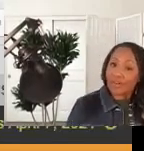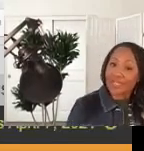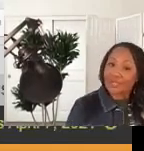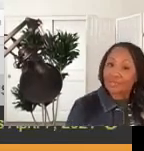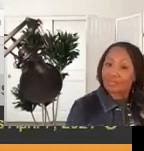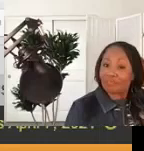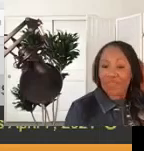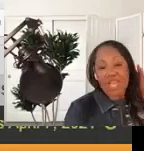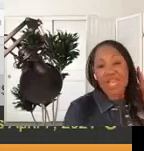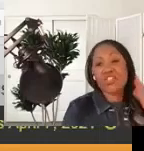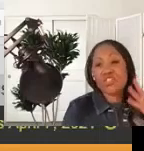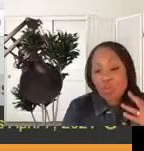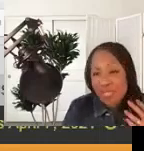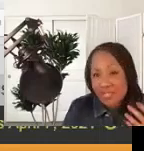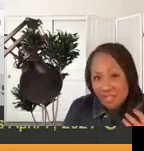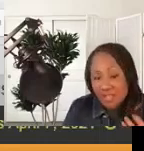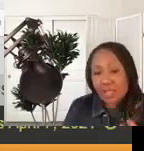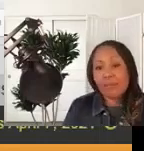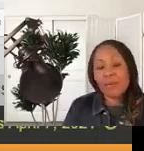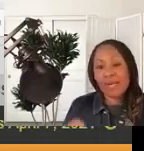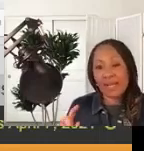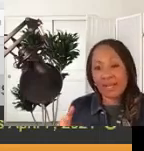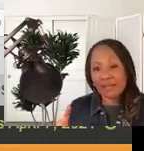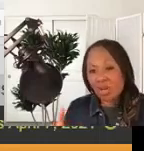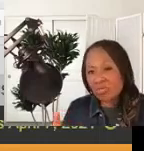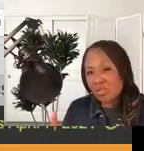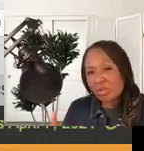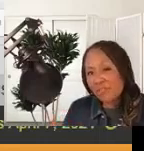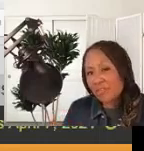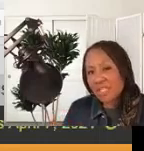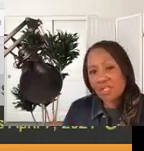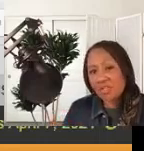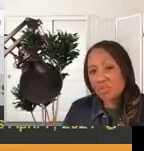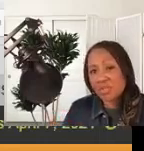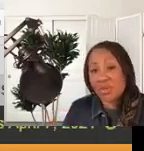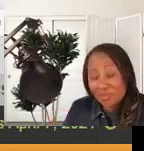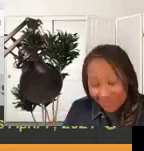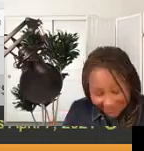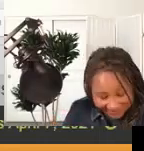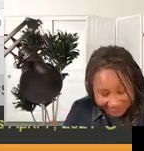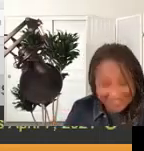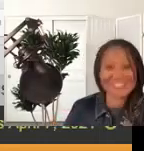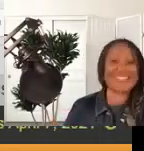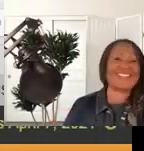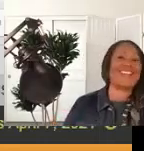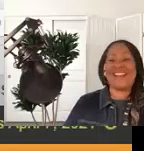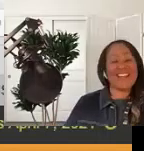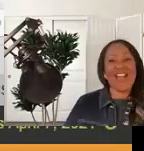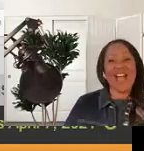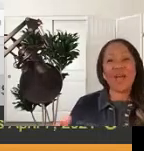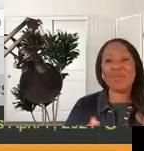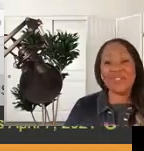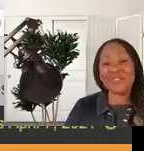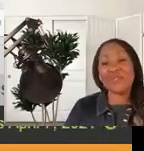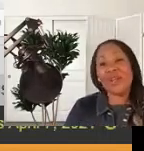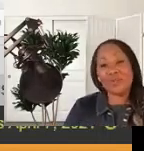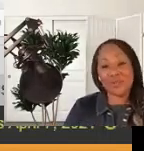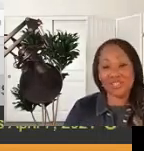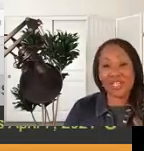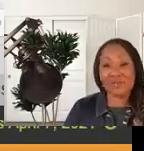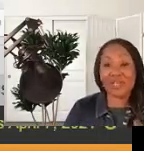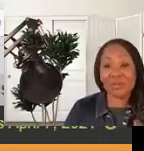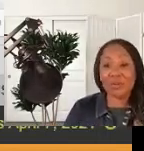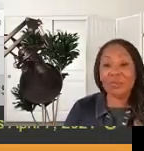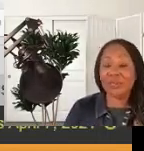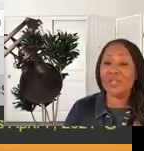There it is. It's so easy, but don't do it if it's not a YouTube. I hope that you all are